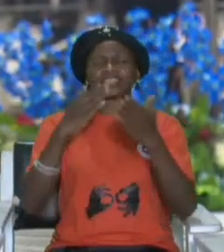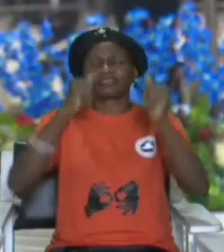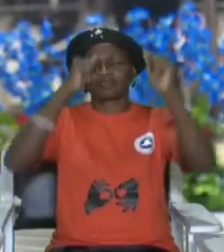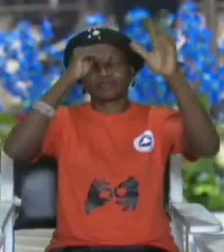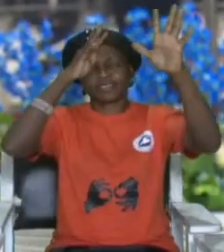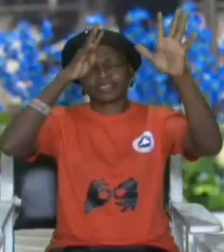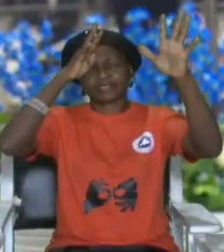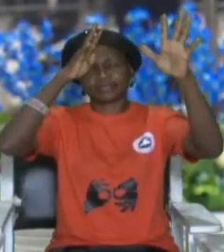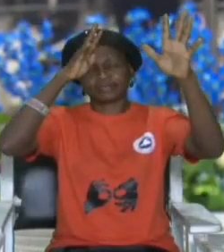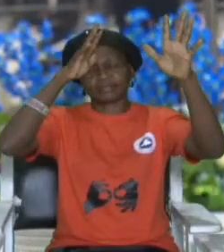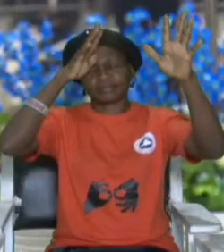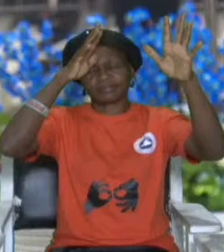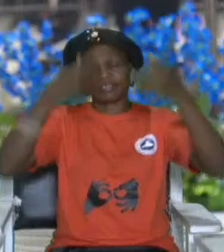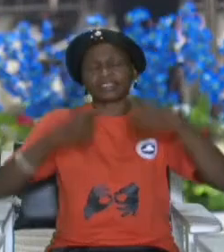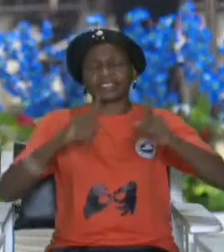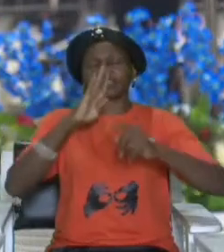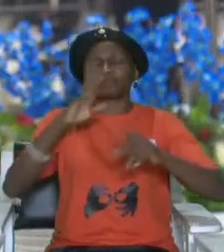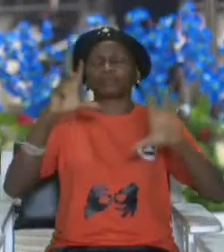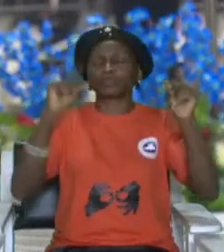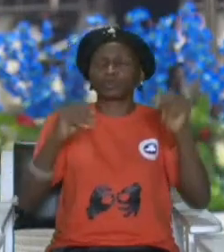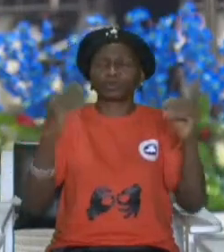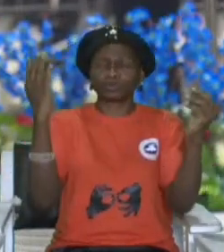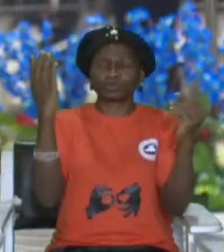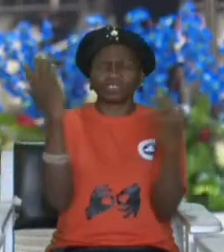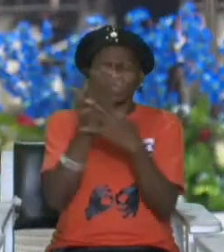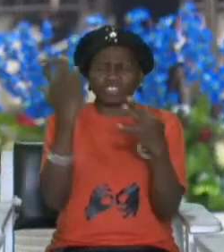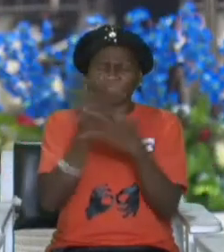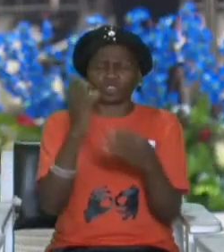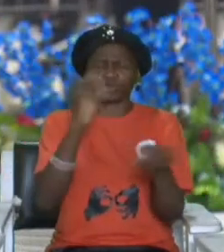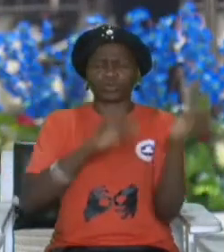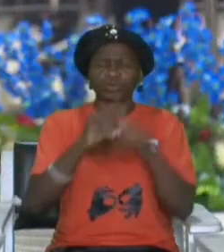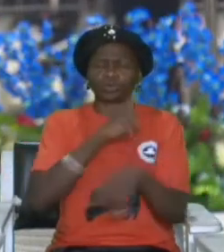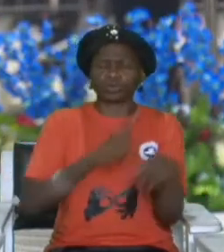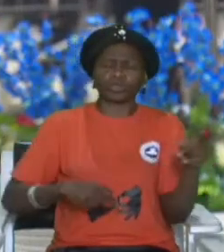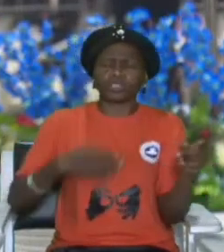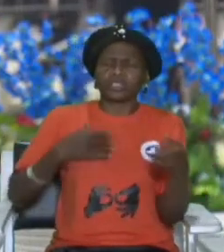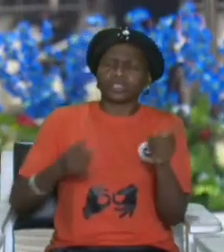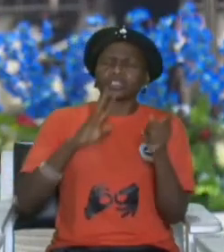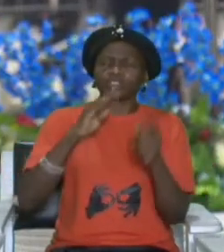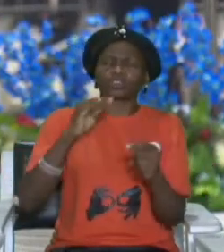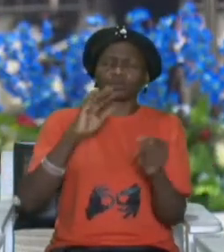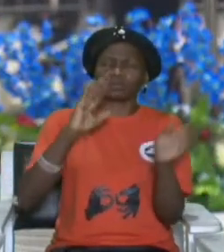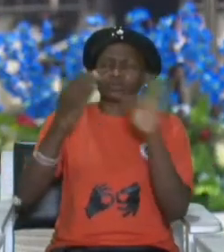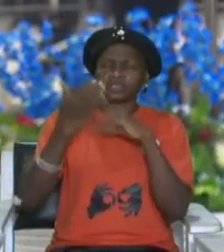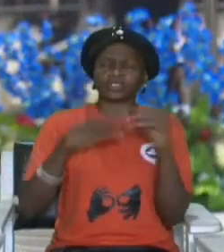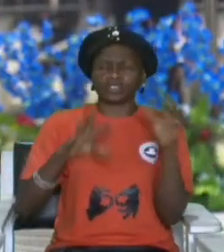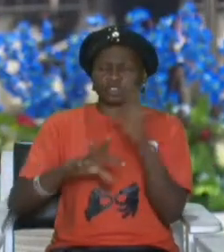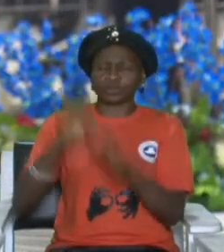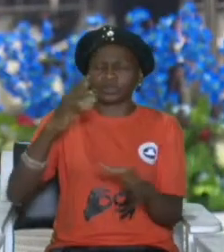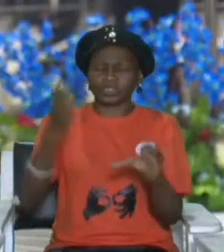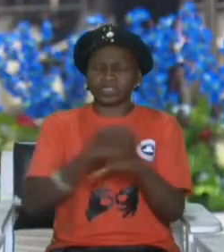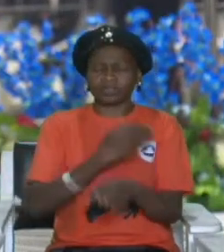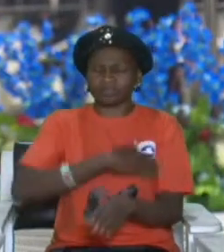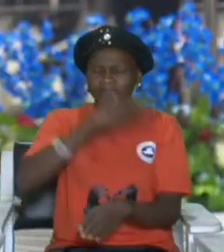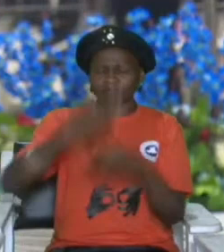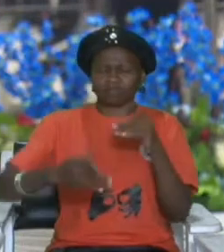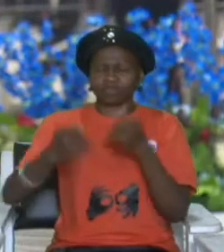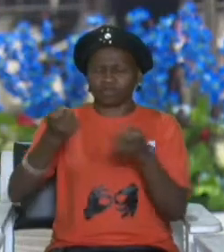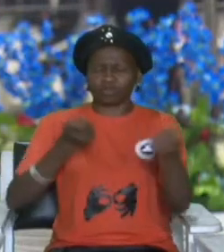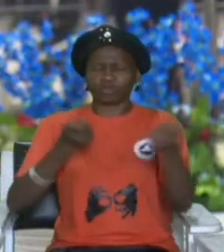Father. Let there be no distraction, O God, and let your presence and your spirit take absolute